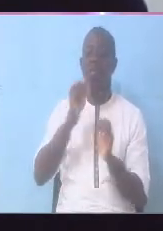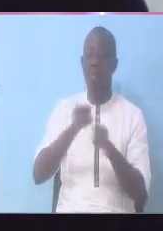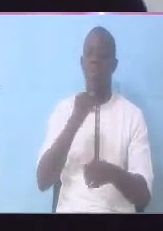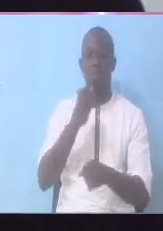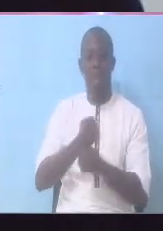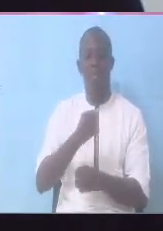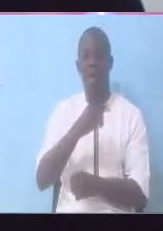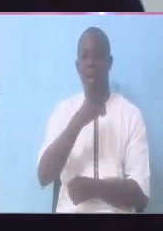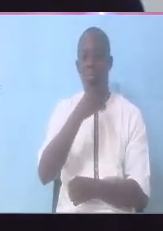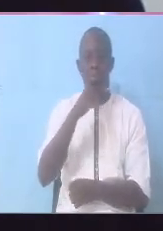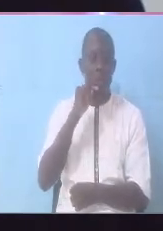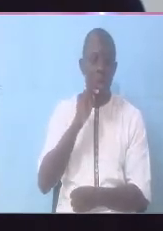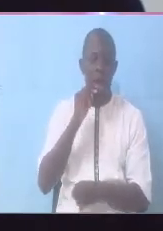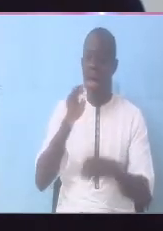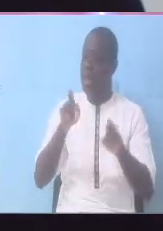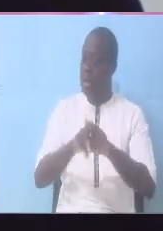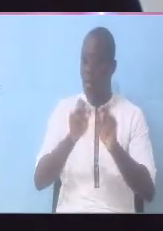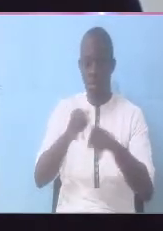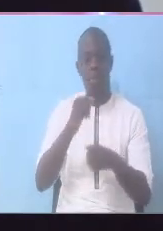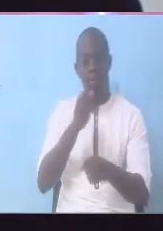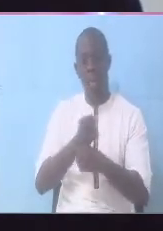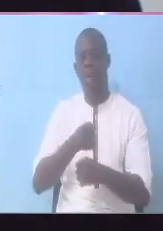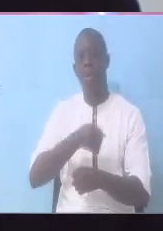stand it.